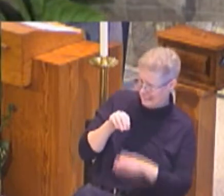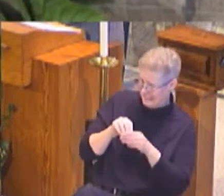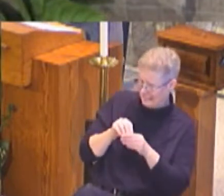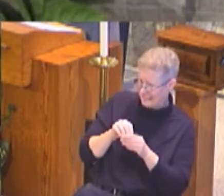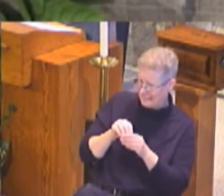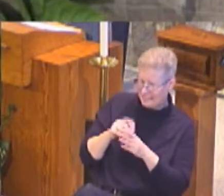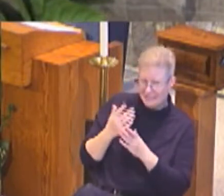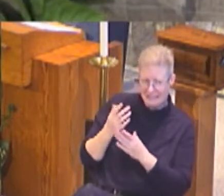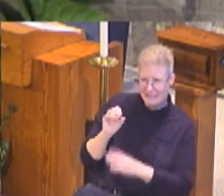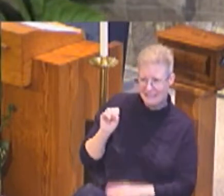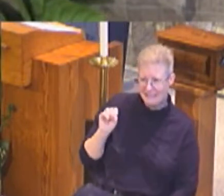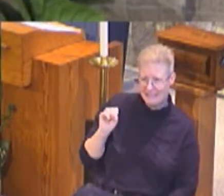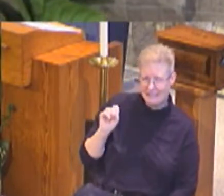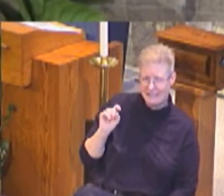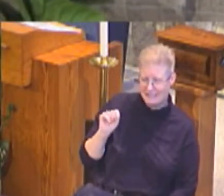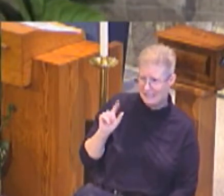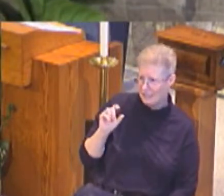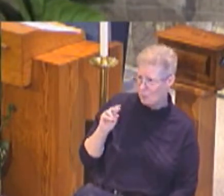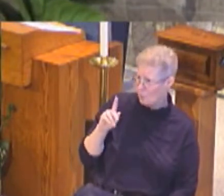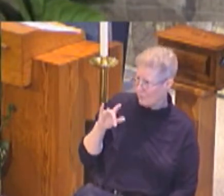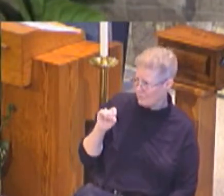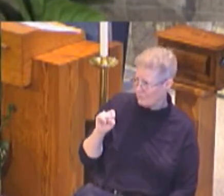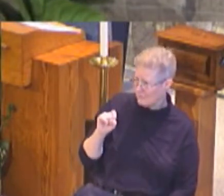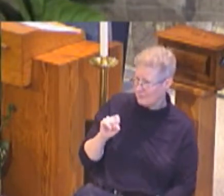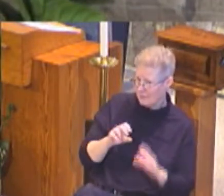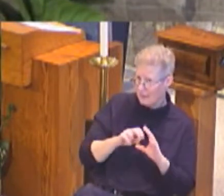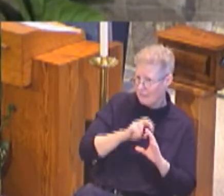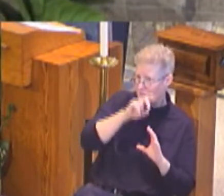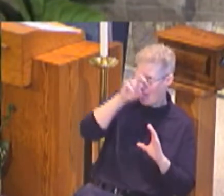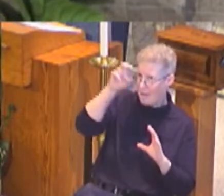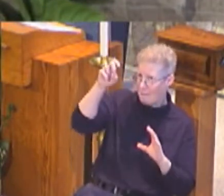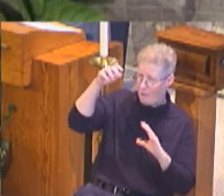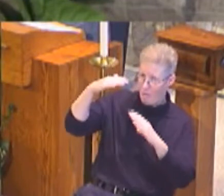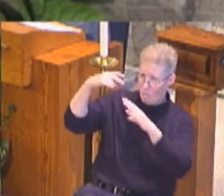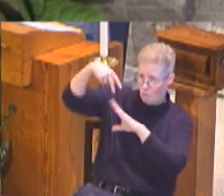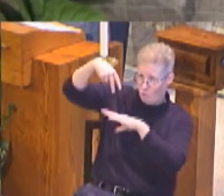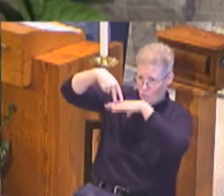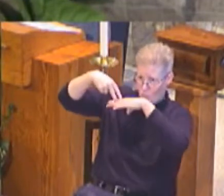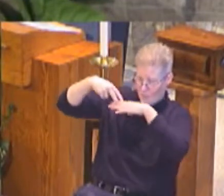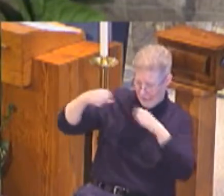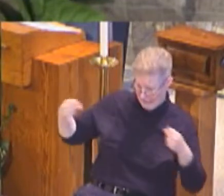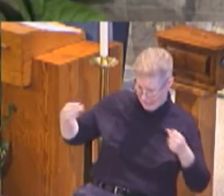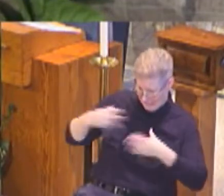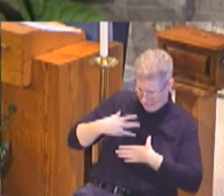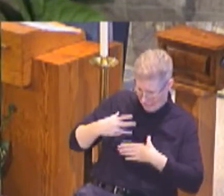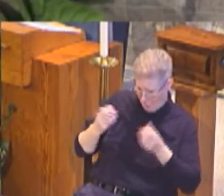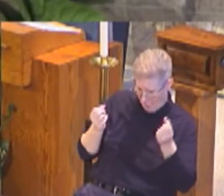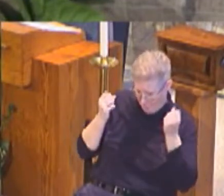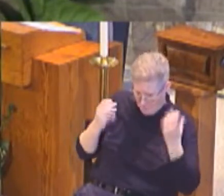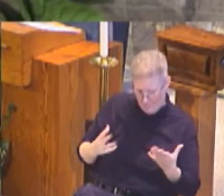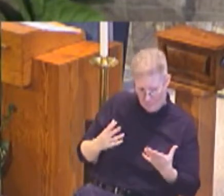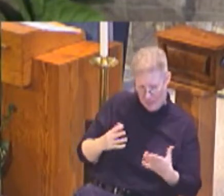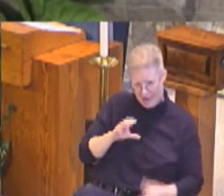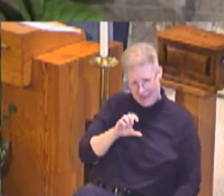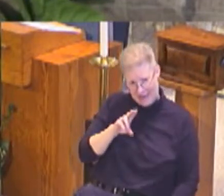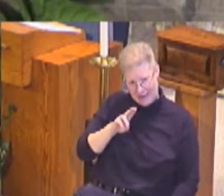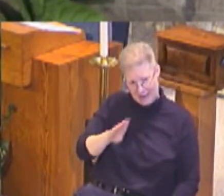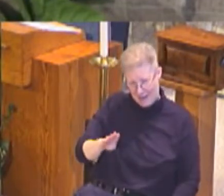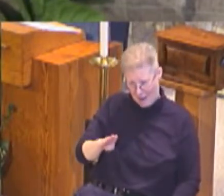and climb on the roof of the planetarium there and scare a whole pack of Cub Scouts by looking into